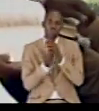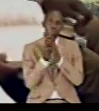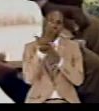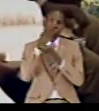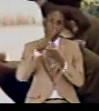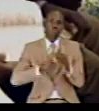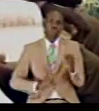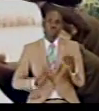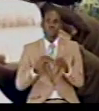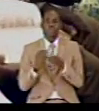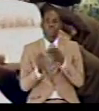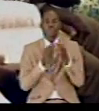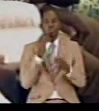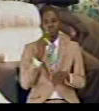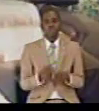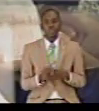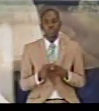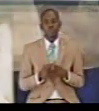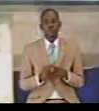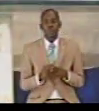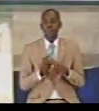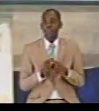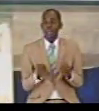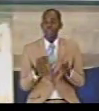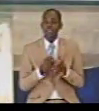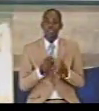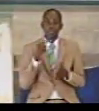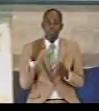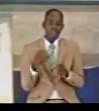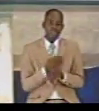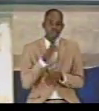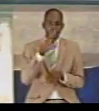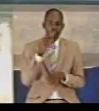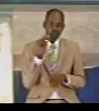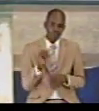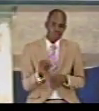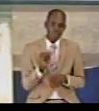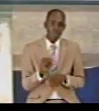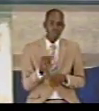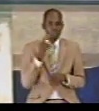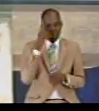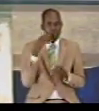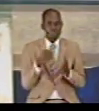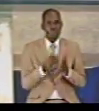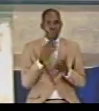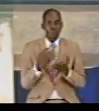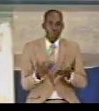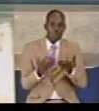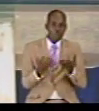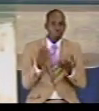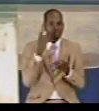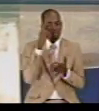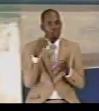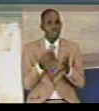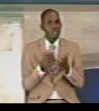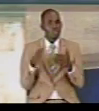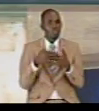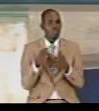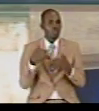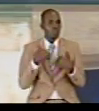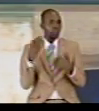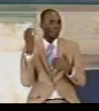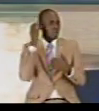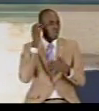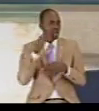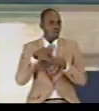name. But you know, it takes thirst. It takes desire. After hearing about such righteousness,